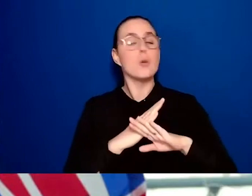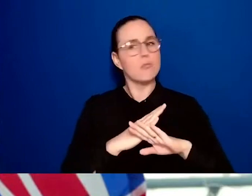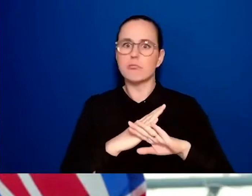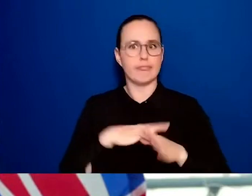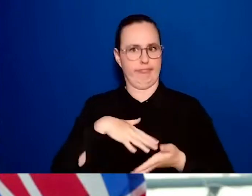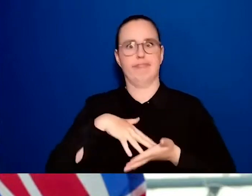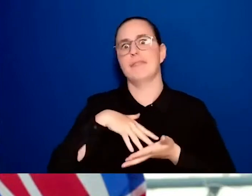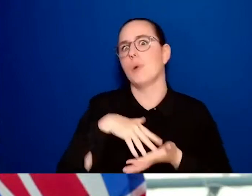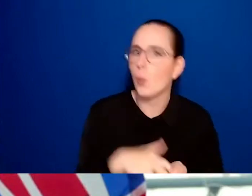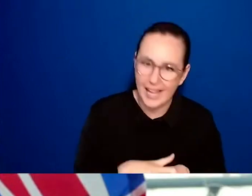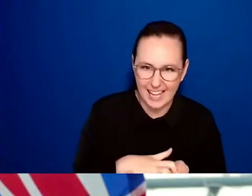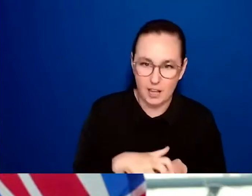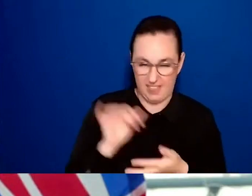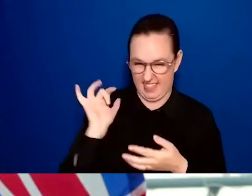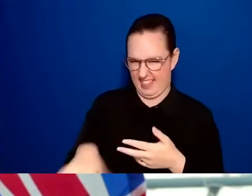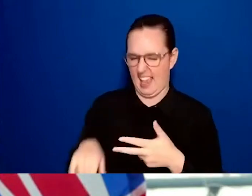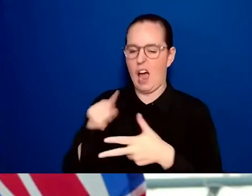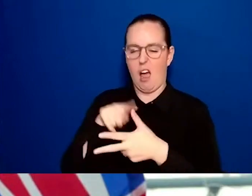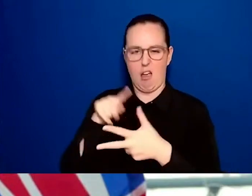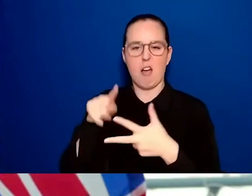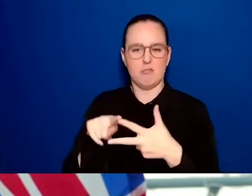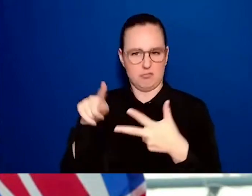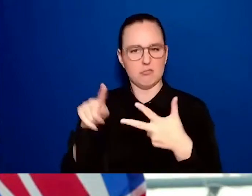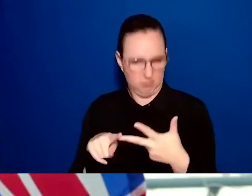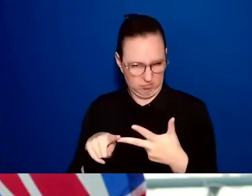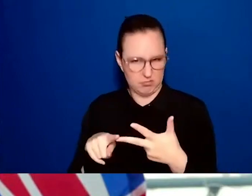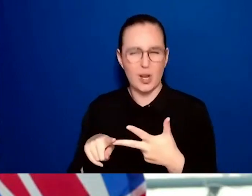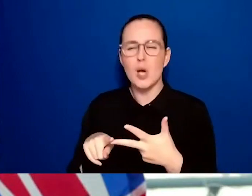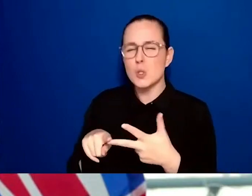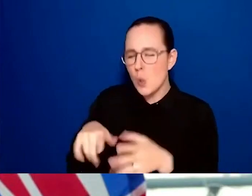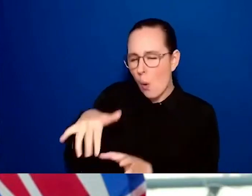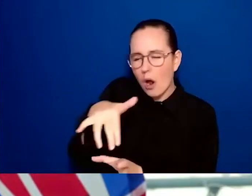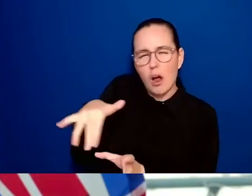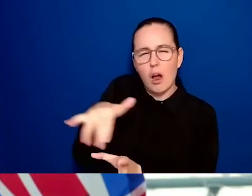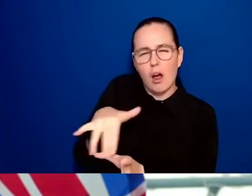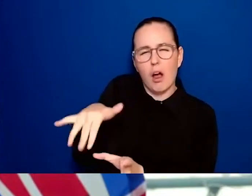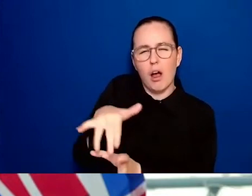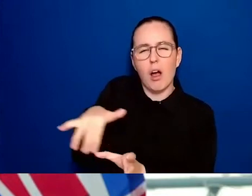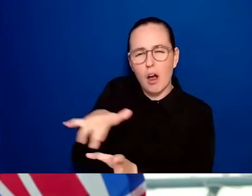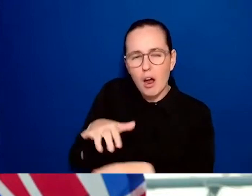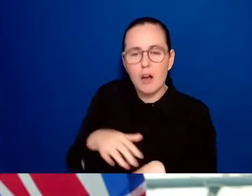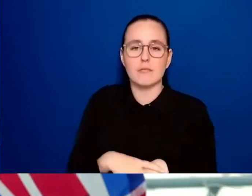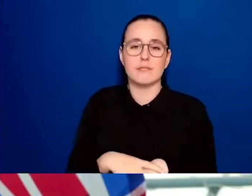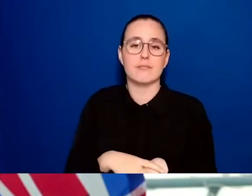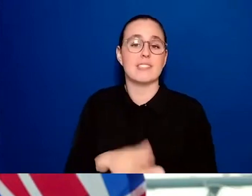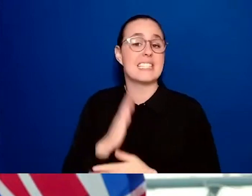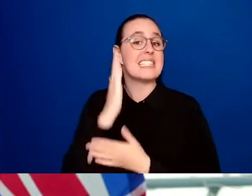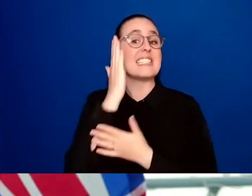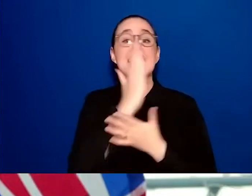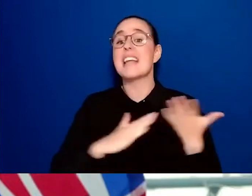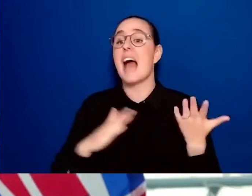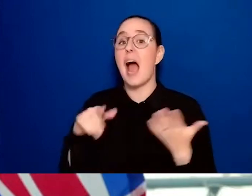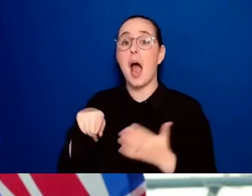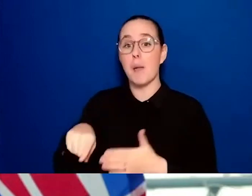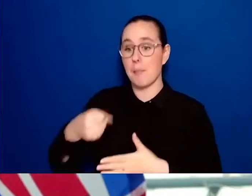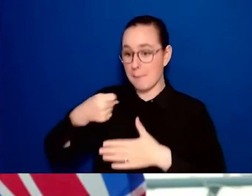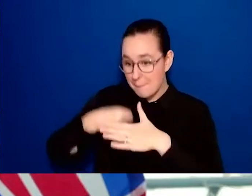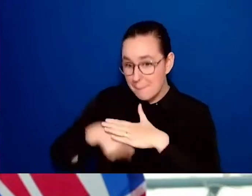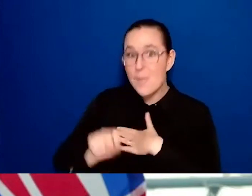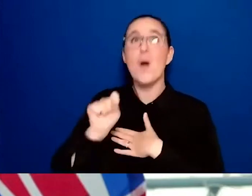primary immunodeficiencies. So these are some conditions that people are born with that means that their immune system doesn't respond as